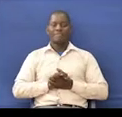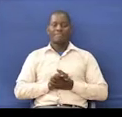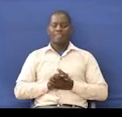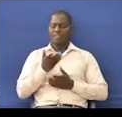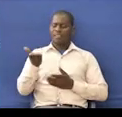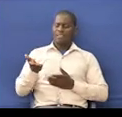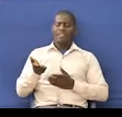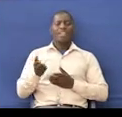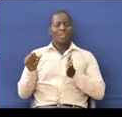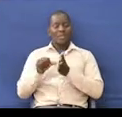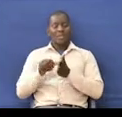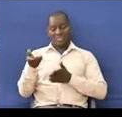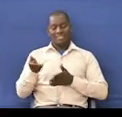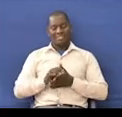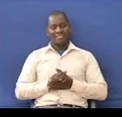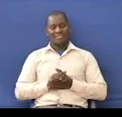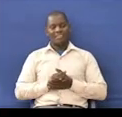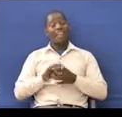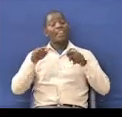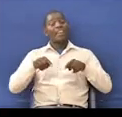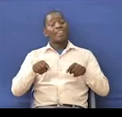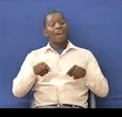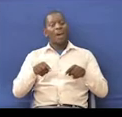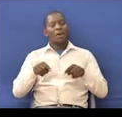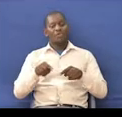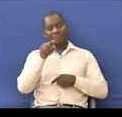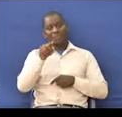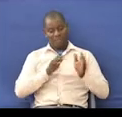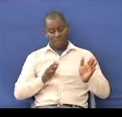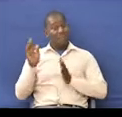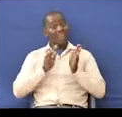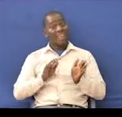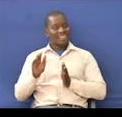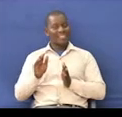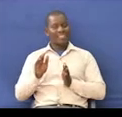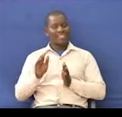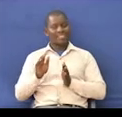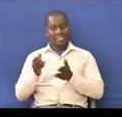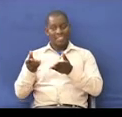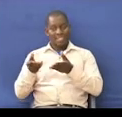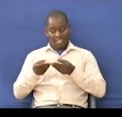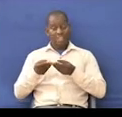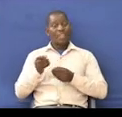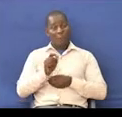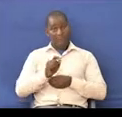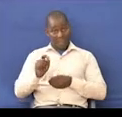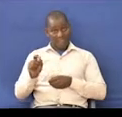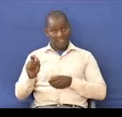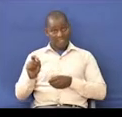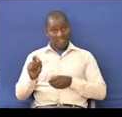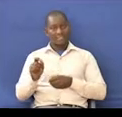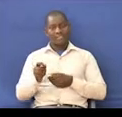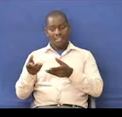Dear student, now get prepared. Take a pen, take